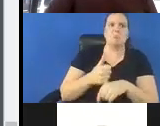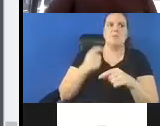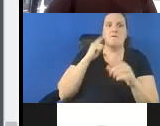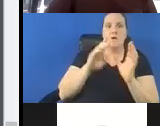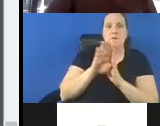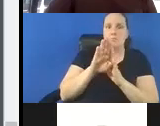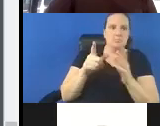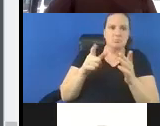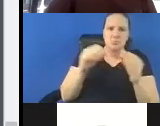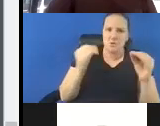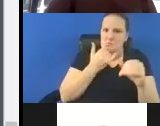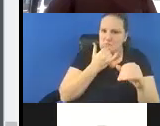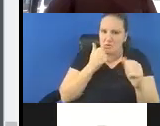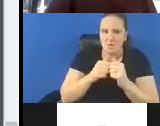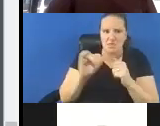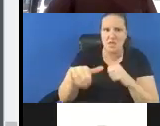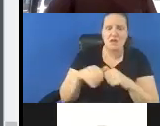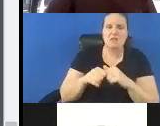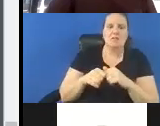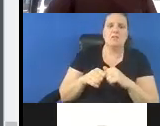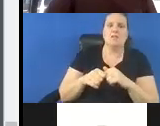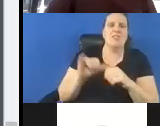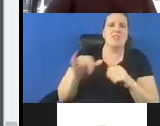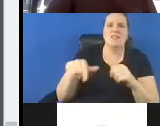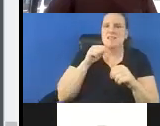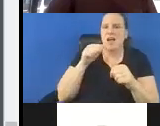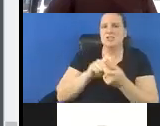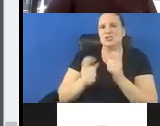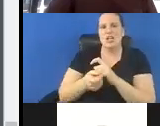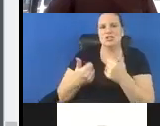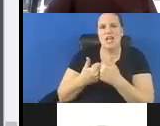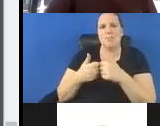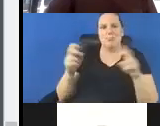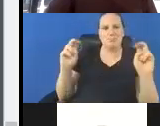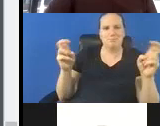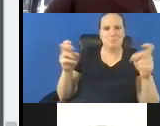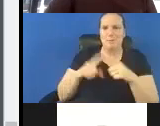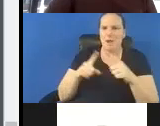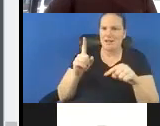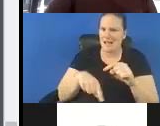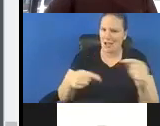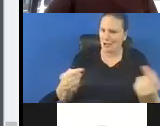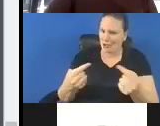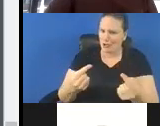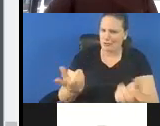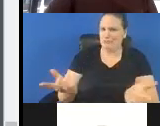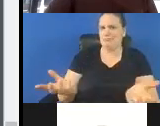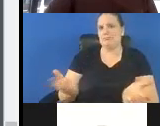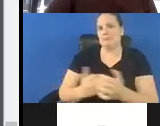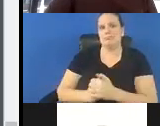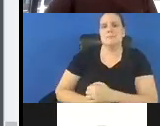there's anything wrong with it. I don't think that it's a game changer, but it surely can't hurt.